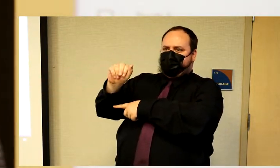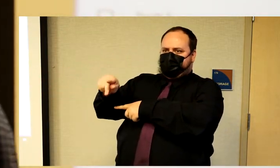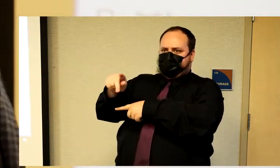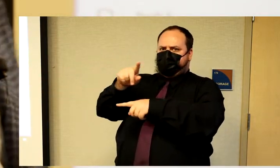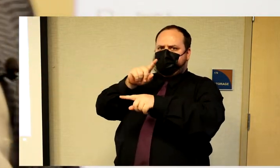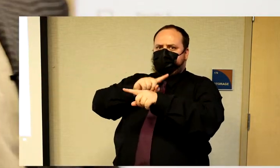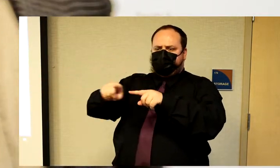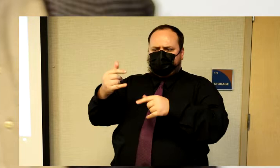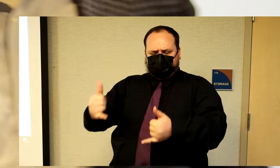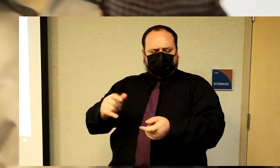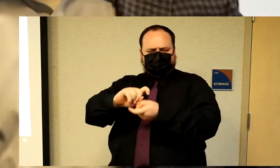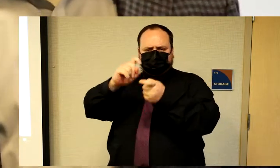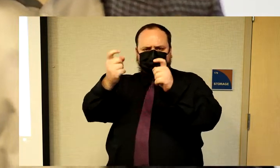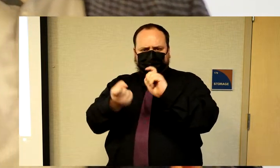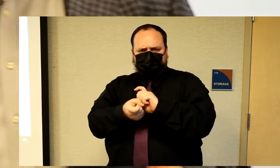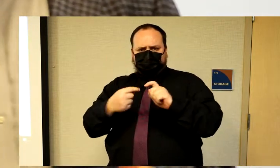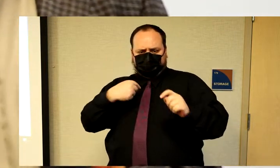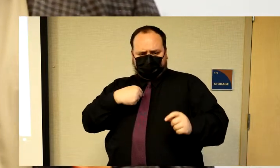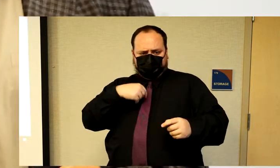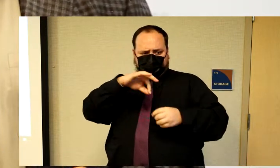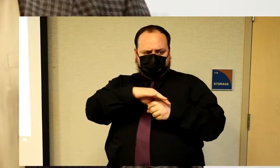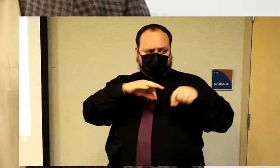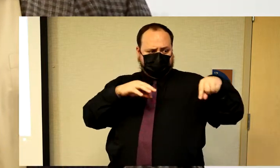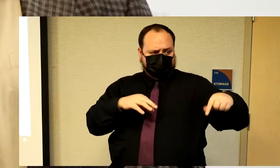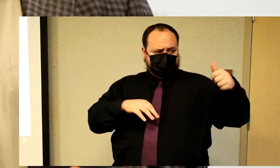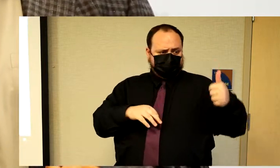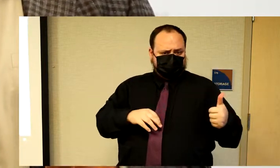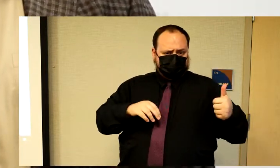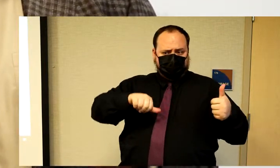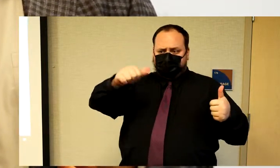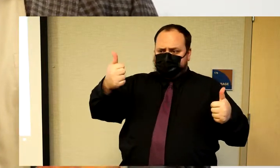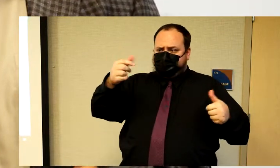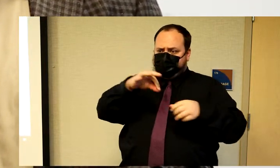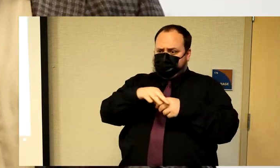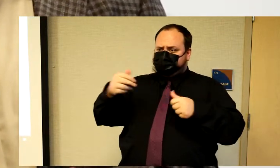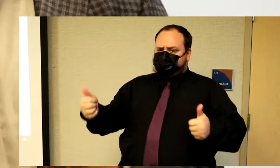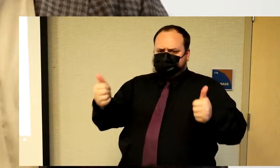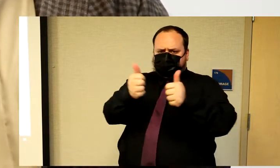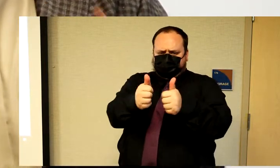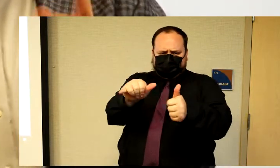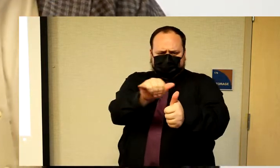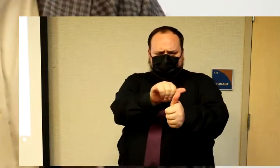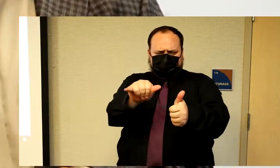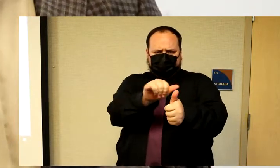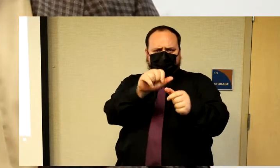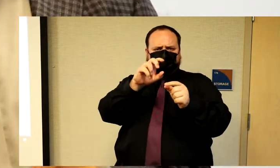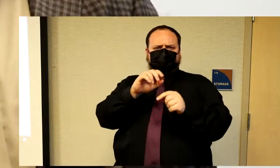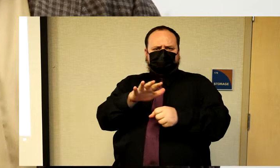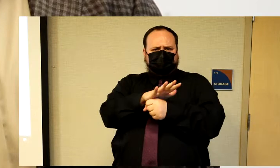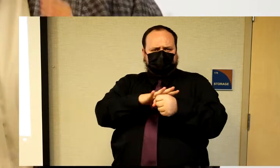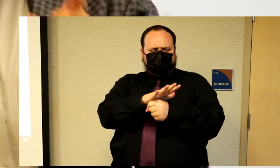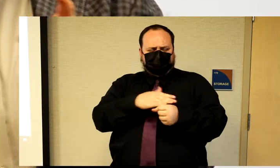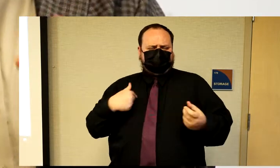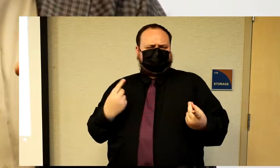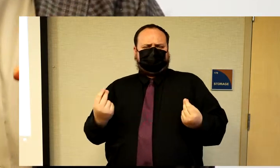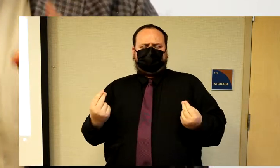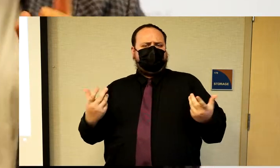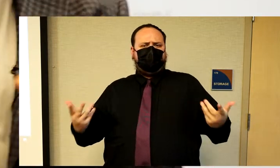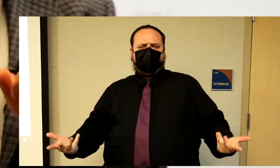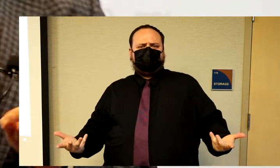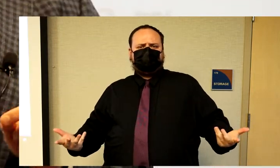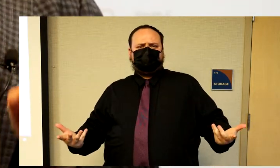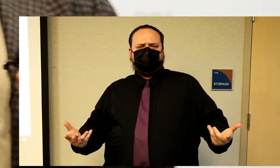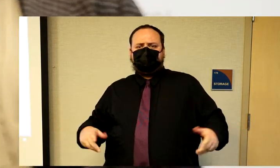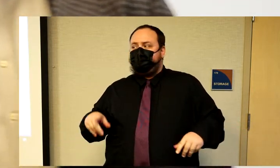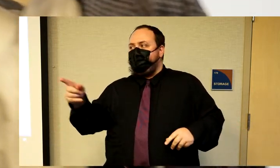what happens in those kinds of, I mean, I have a suspicion I know what happens. Okay. So I do know the answer to this. So, and Eddie's the data guy,